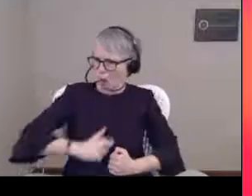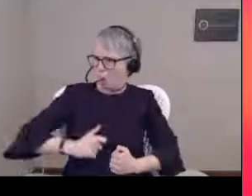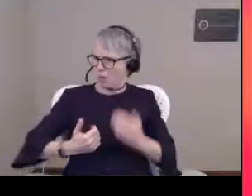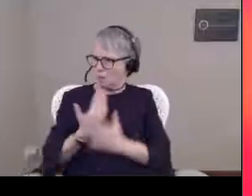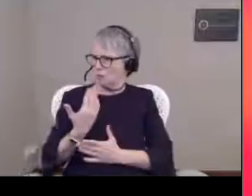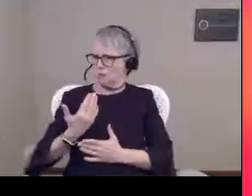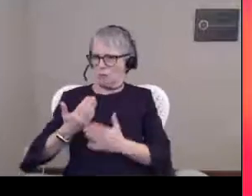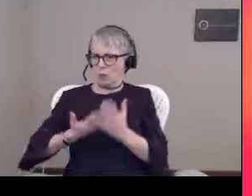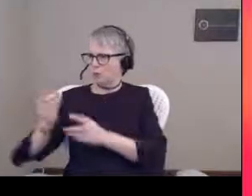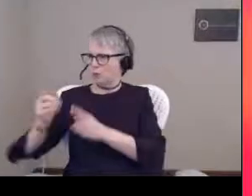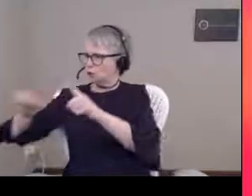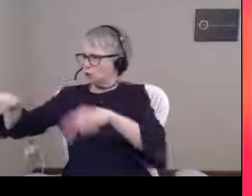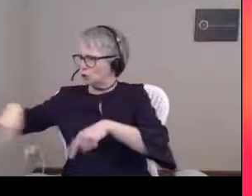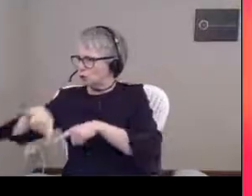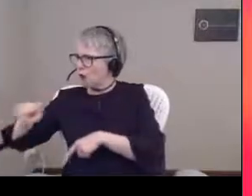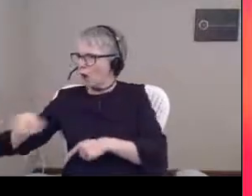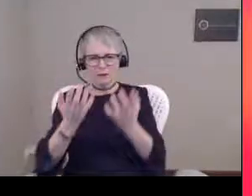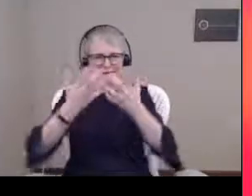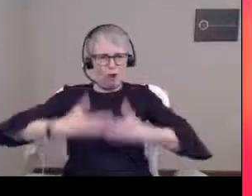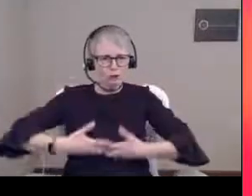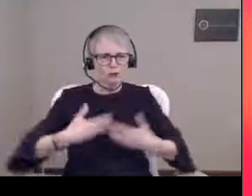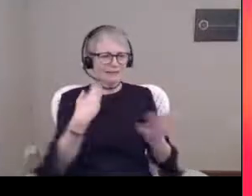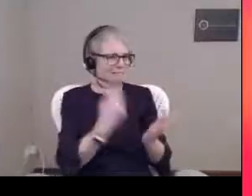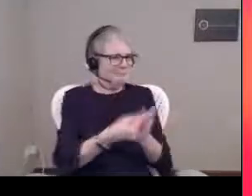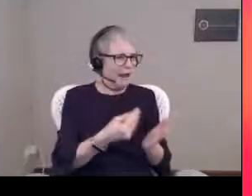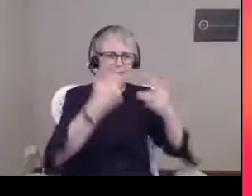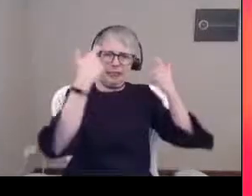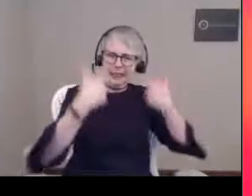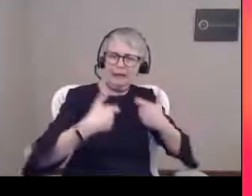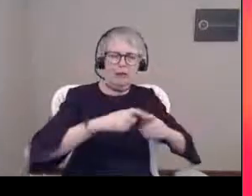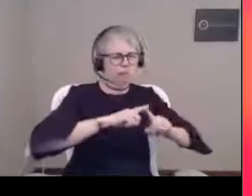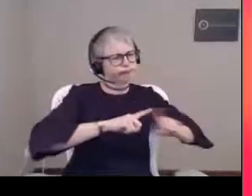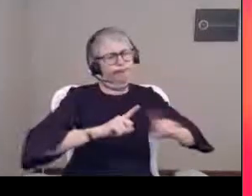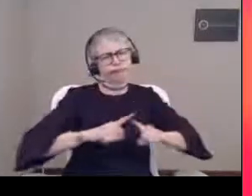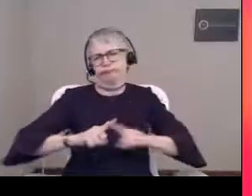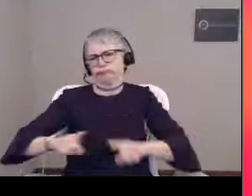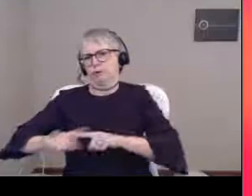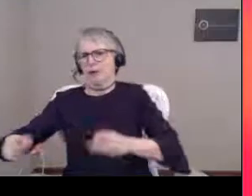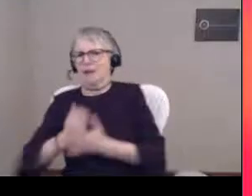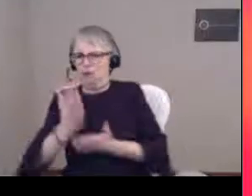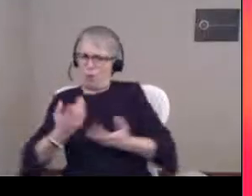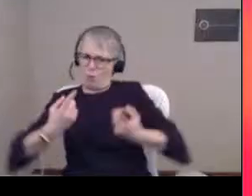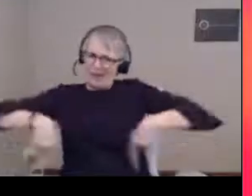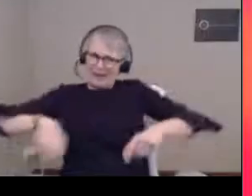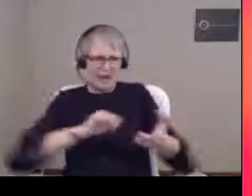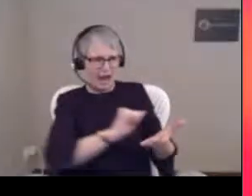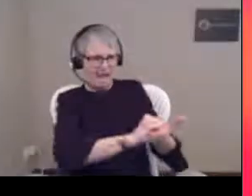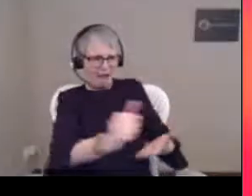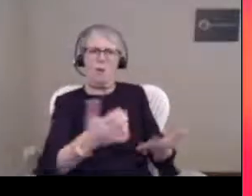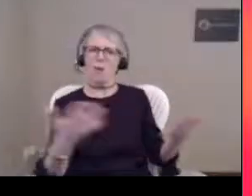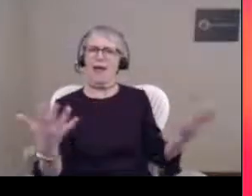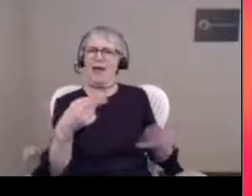technology, across finance, legal, whatever it might be, every single role ideally goes on to Even Break, so it gives